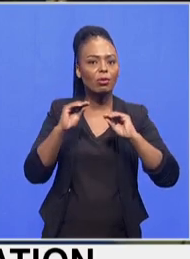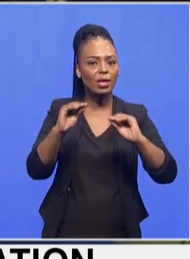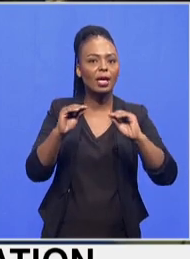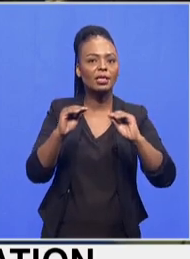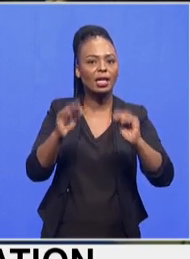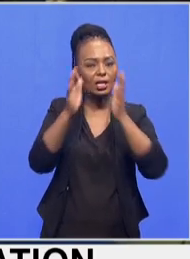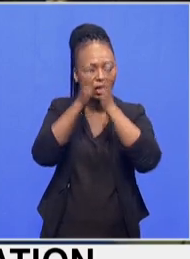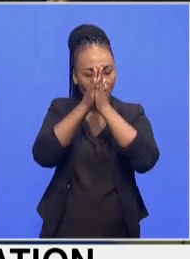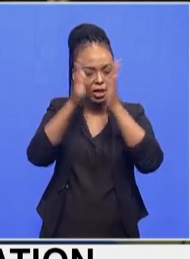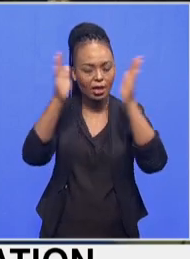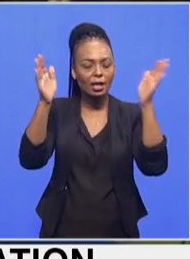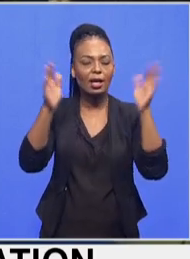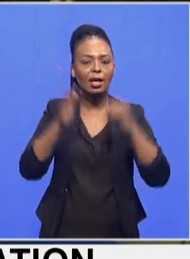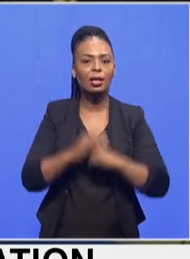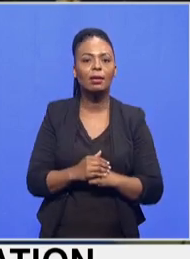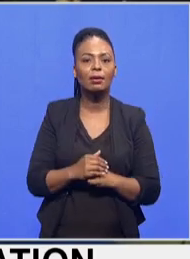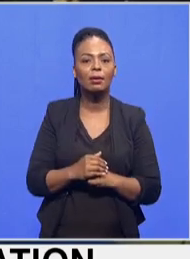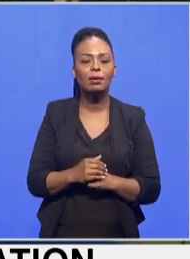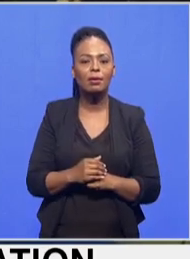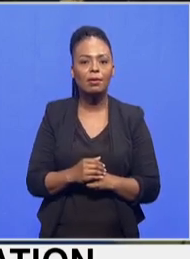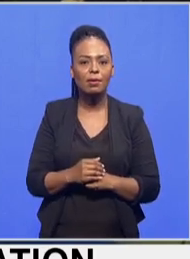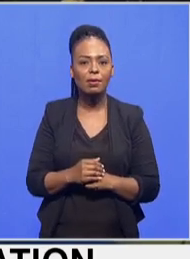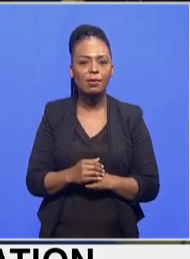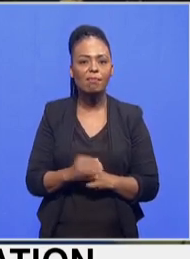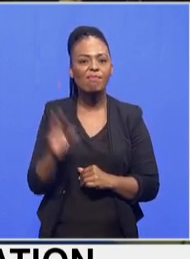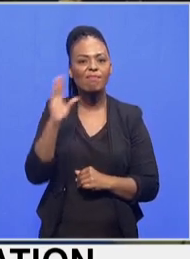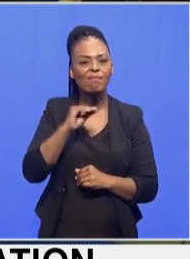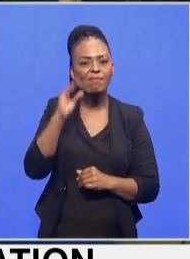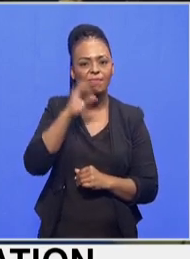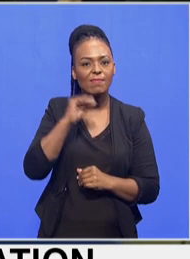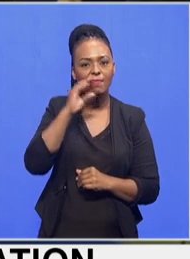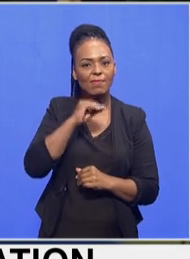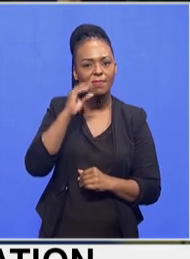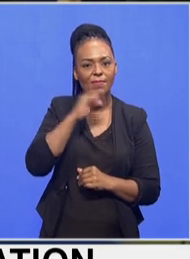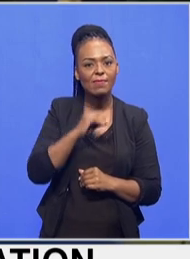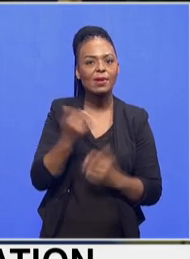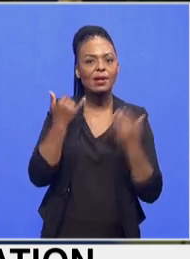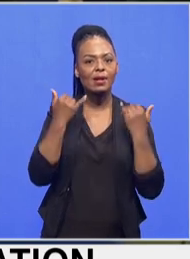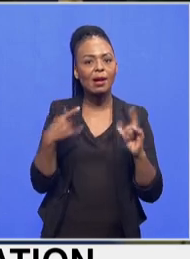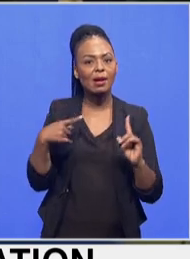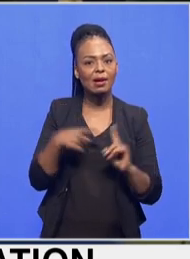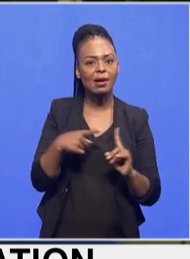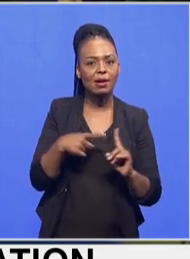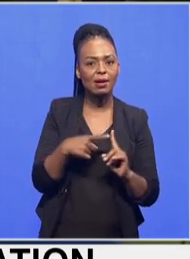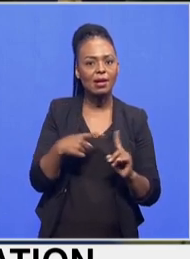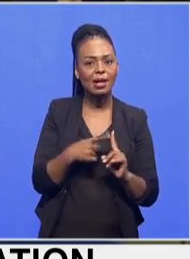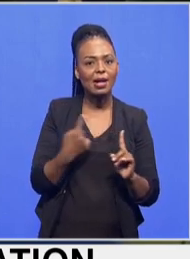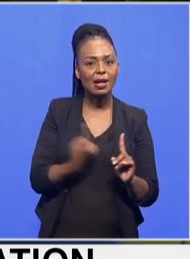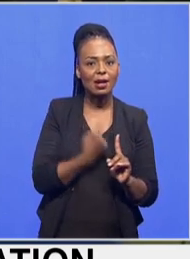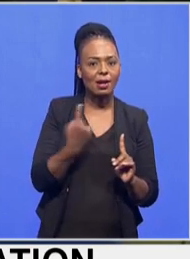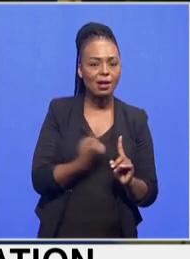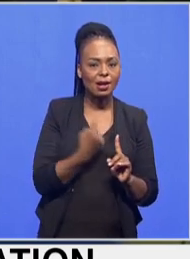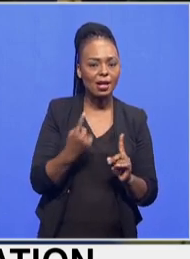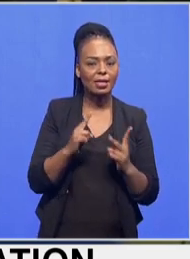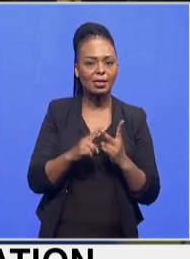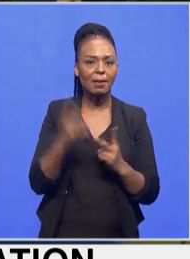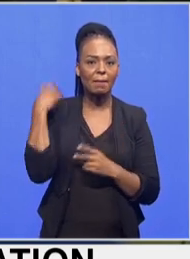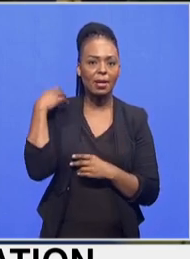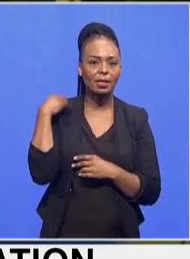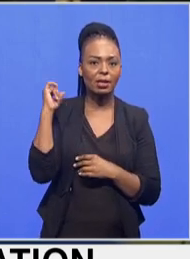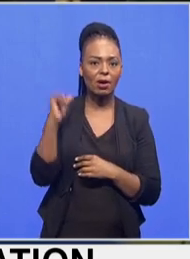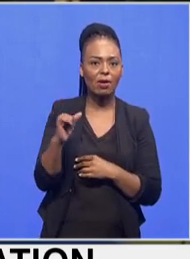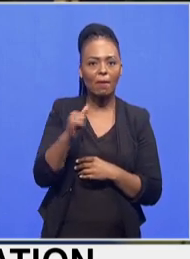the province, but talking about the fact that him, as well as the Minister of